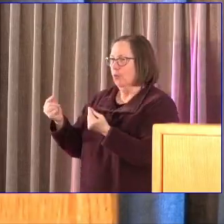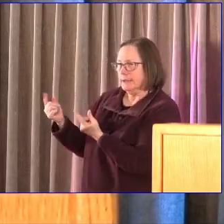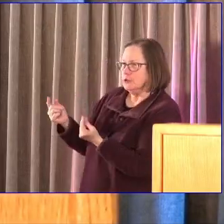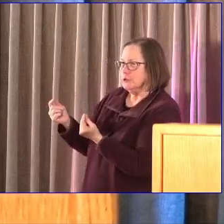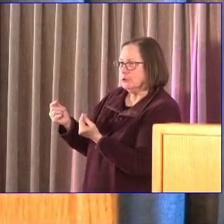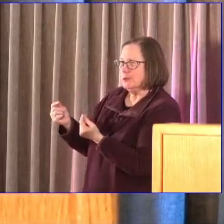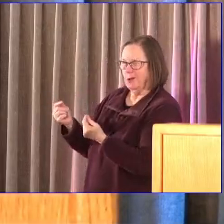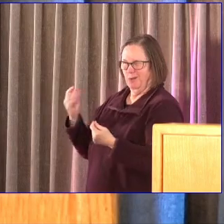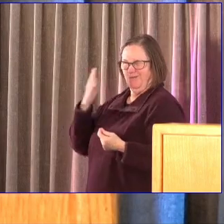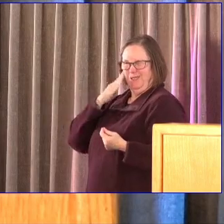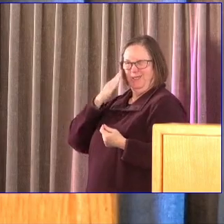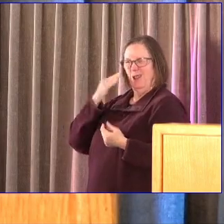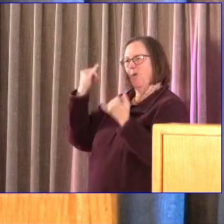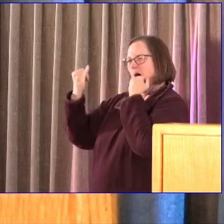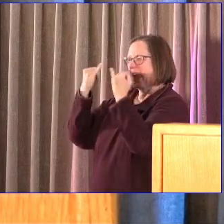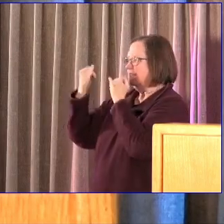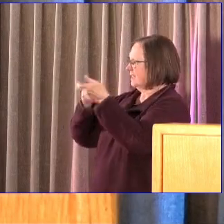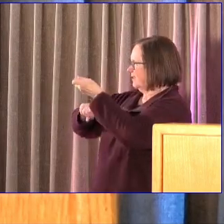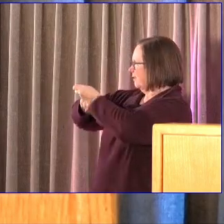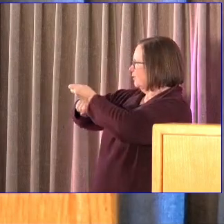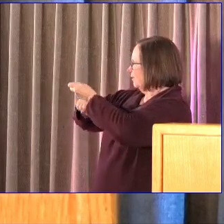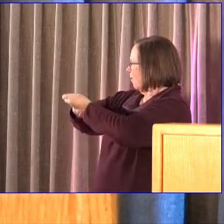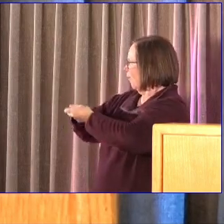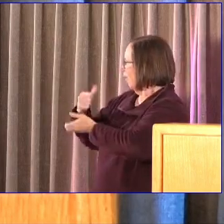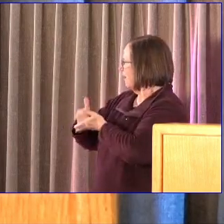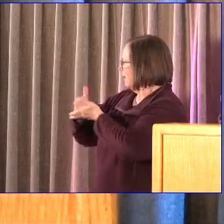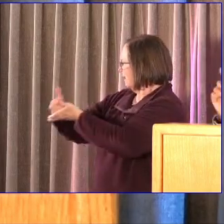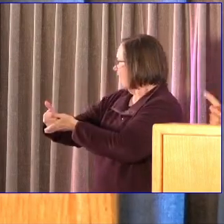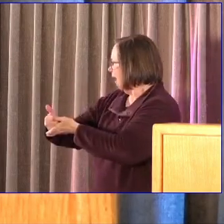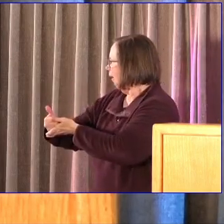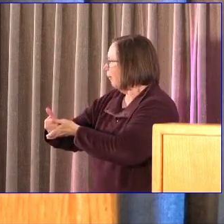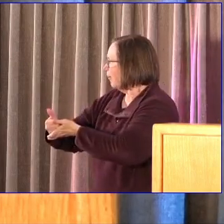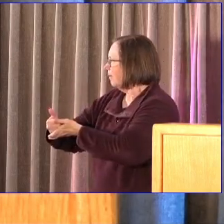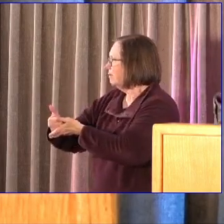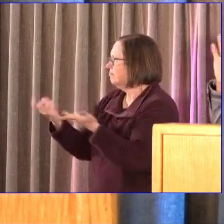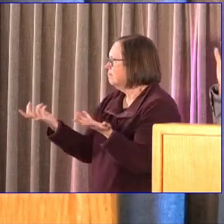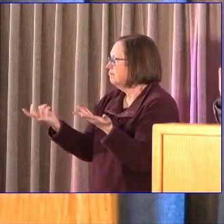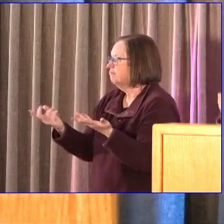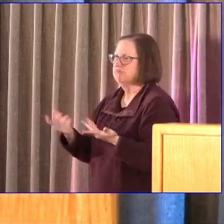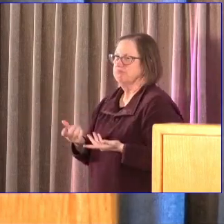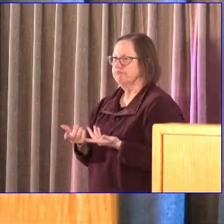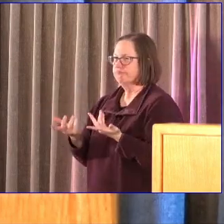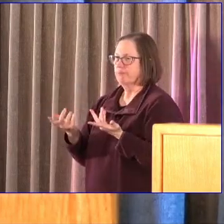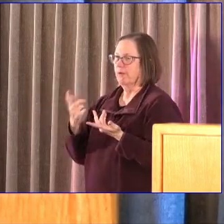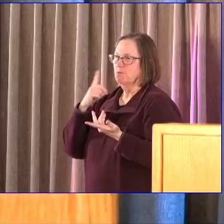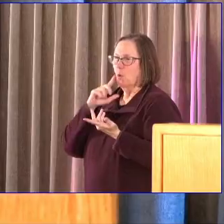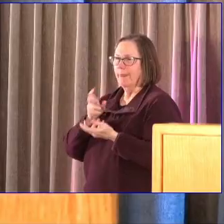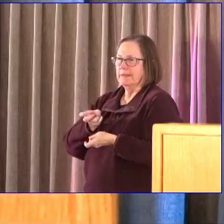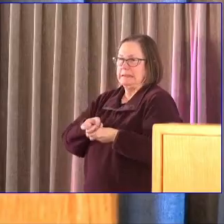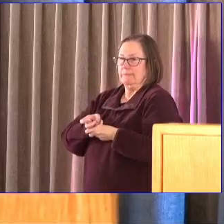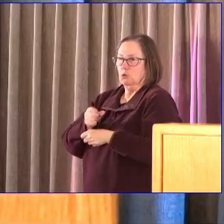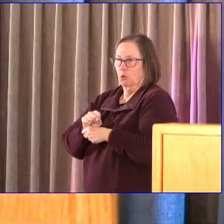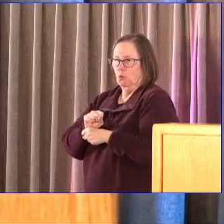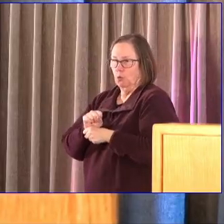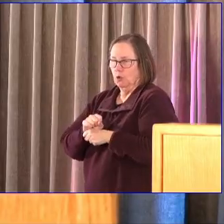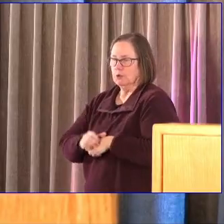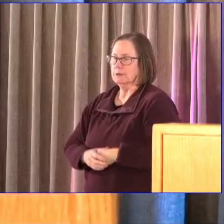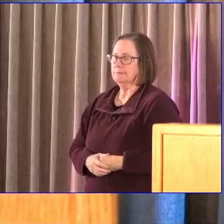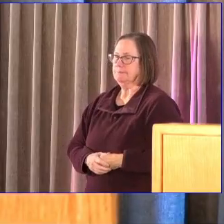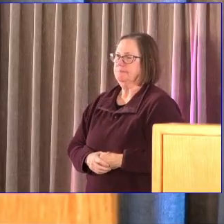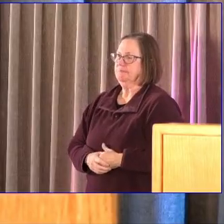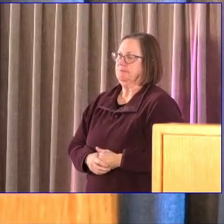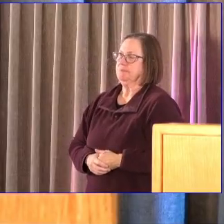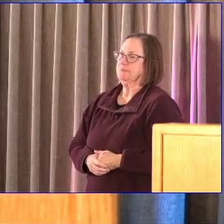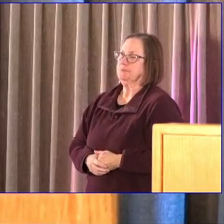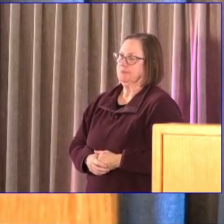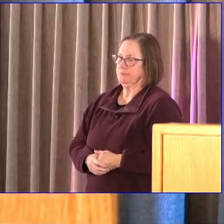work in progress. And so we have information, tips, and resources there, again, to help you figure out how we're going to practice this stuff. And then one of the things that I think we need to